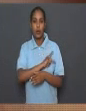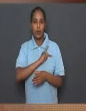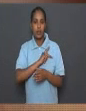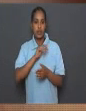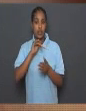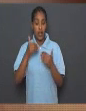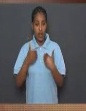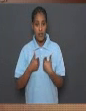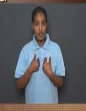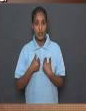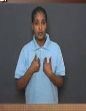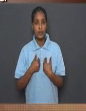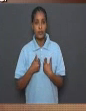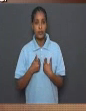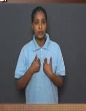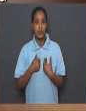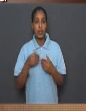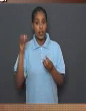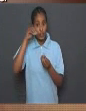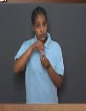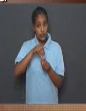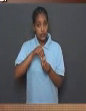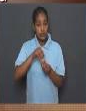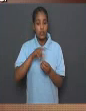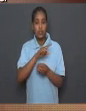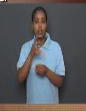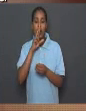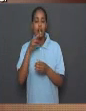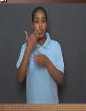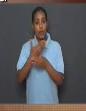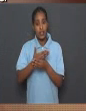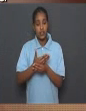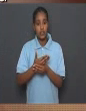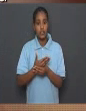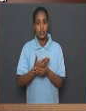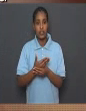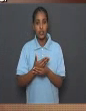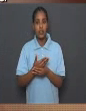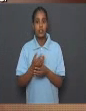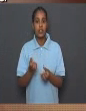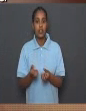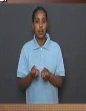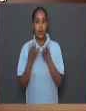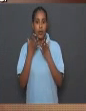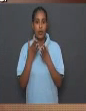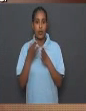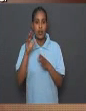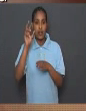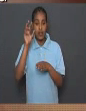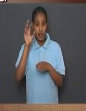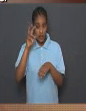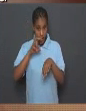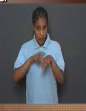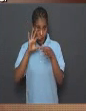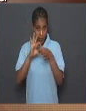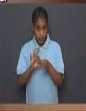it can have. In addition, there are limitations on the number of double bonds